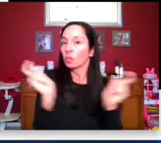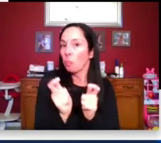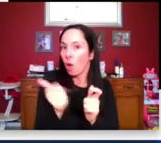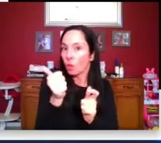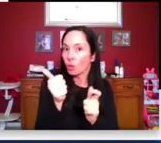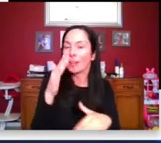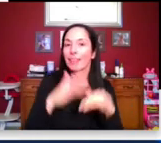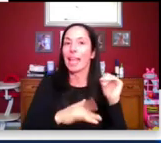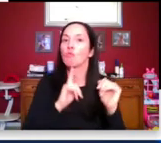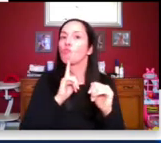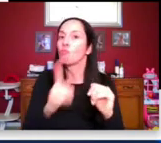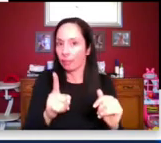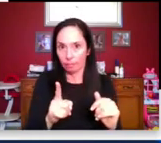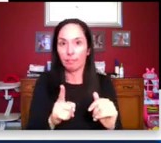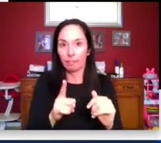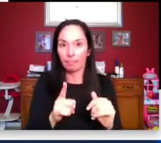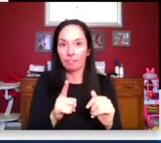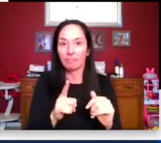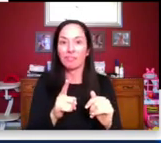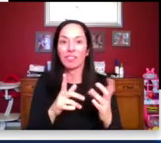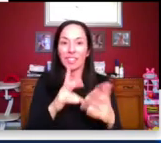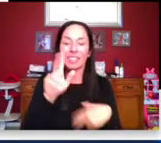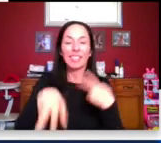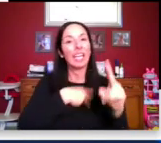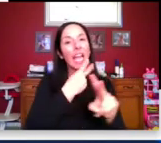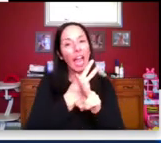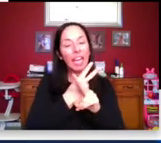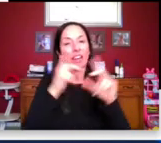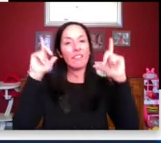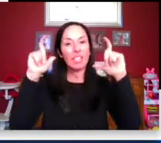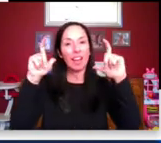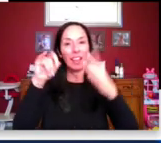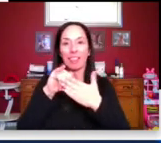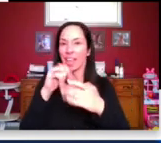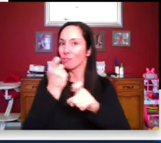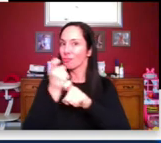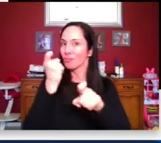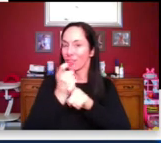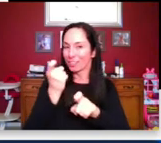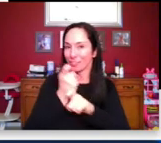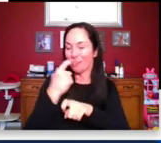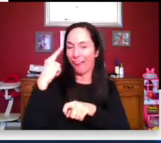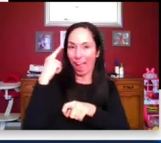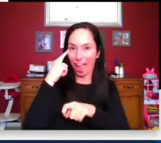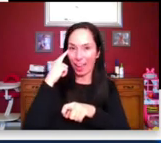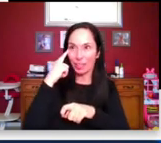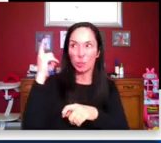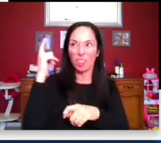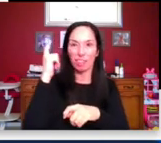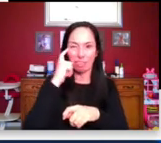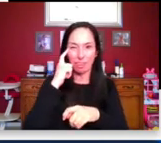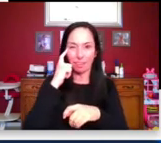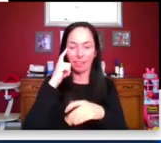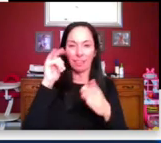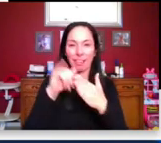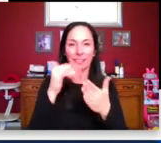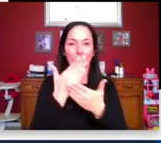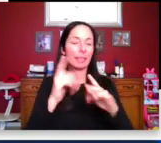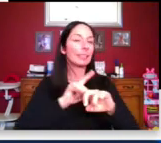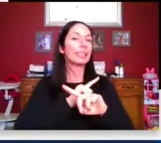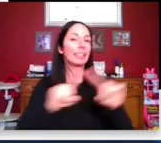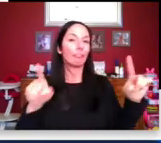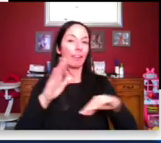it actually is. This is a type of photography that tricks your eye into thinking that you see something different than